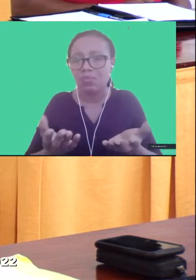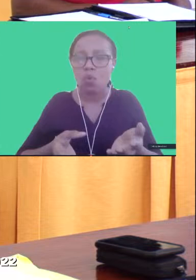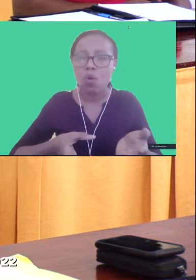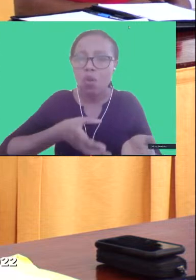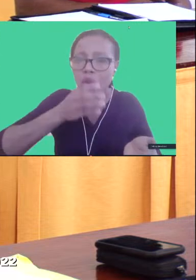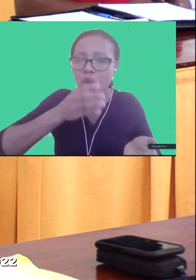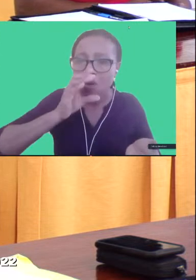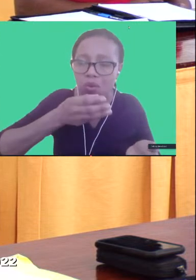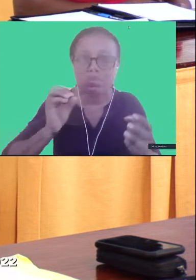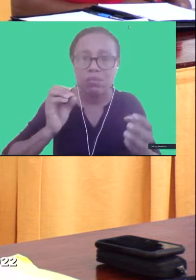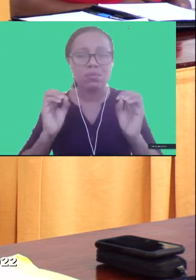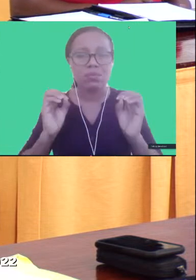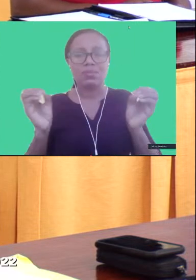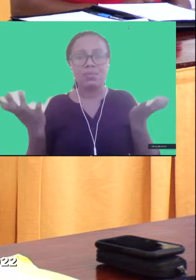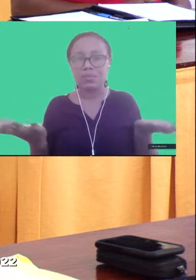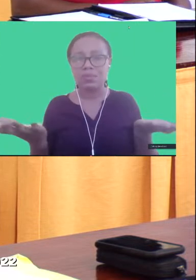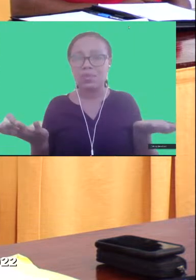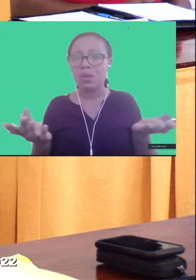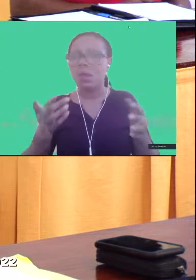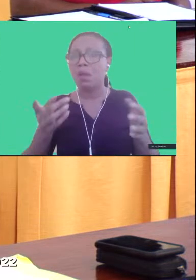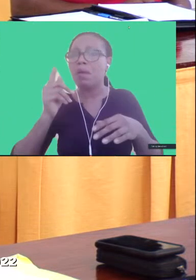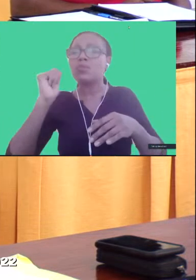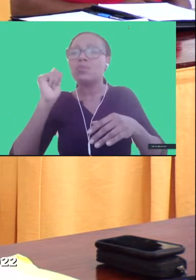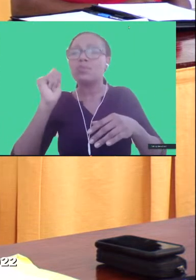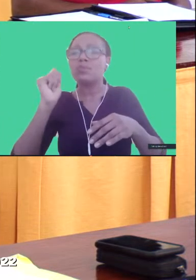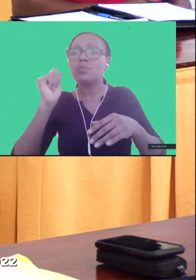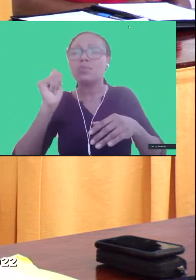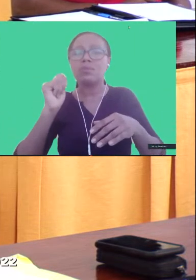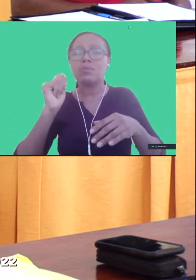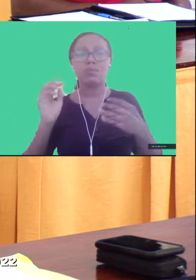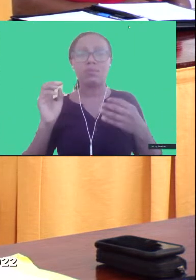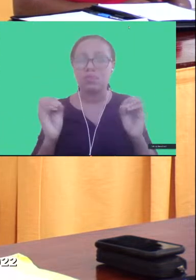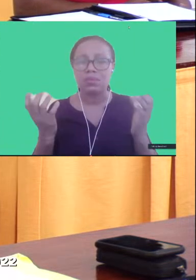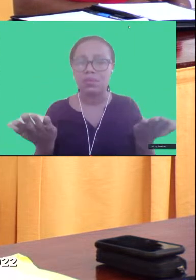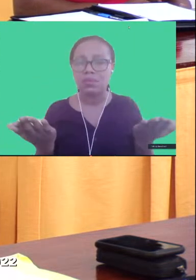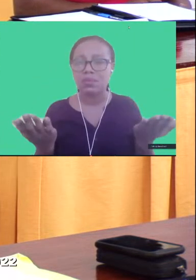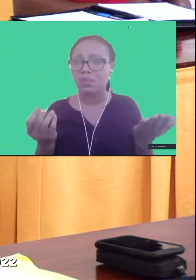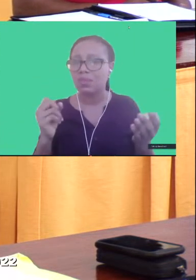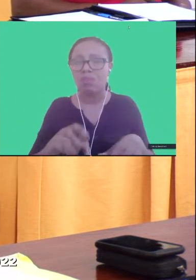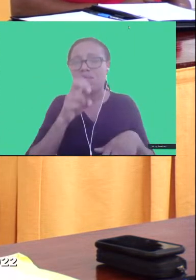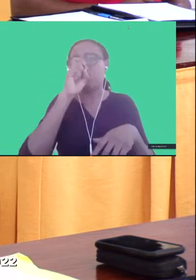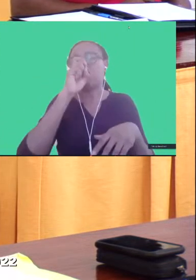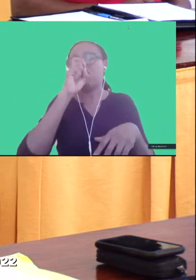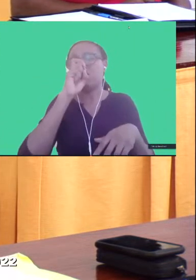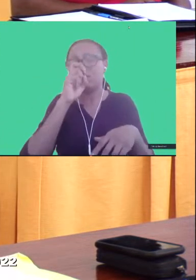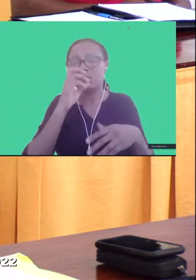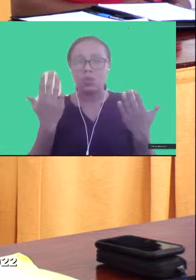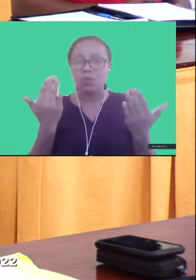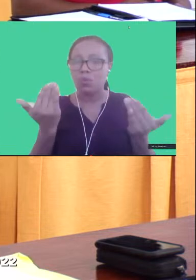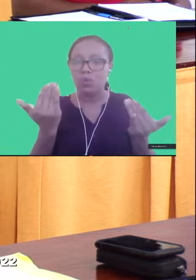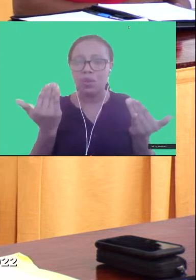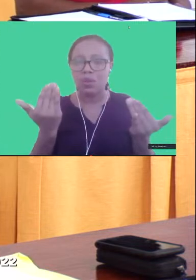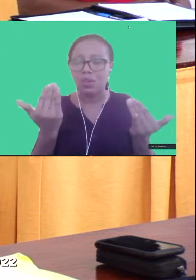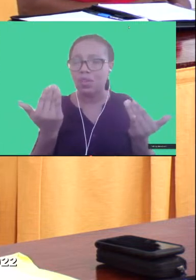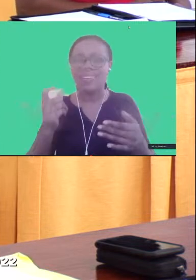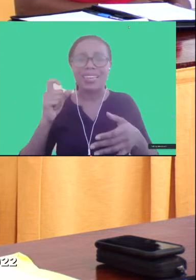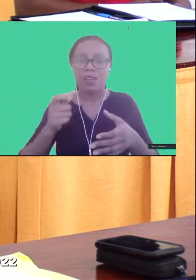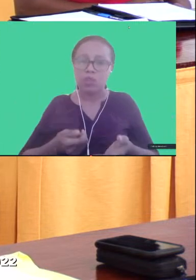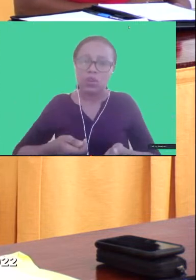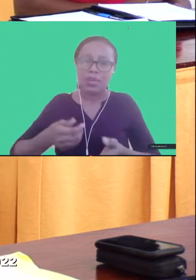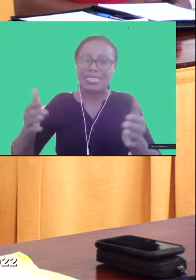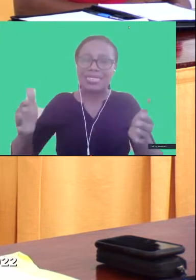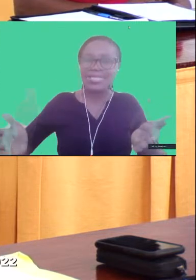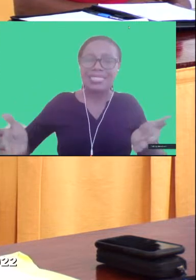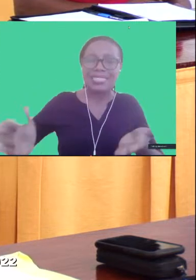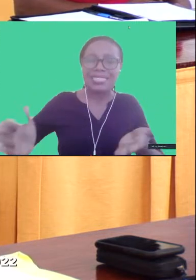work, because there comes a point of time where you have to clear up everything and get it to the dump, which closes by a certain time. So even at the